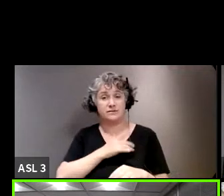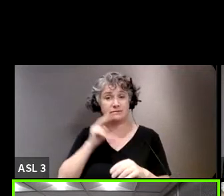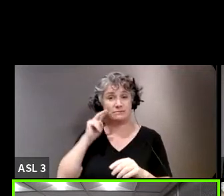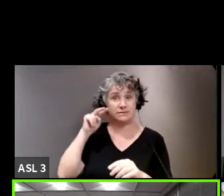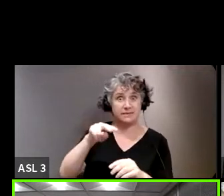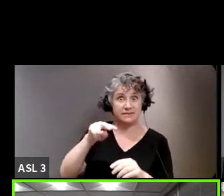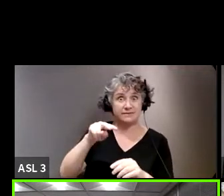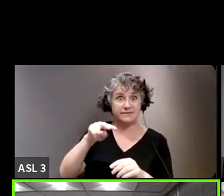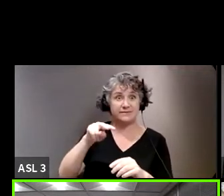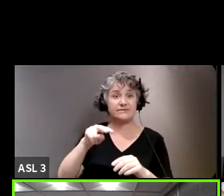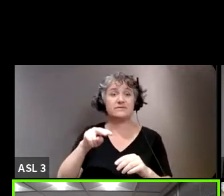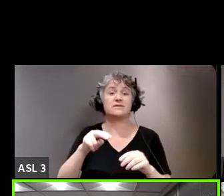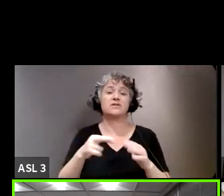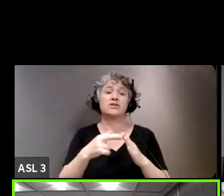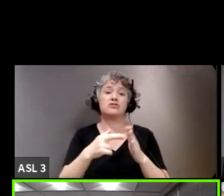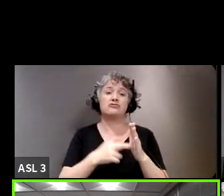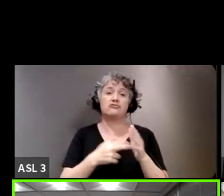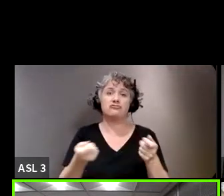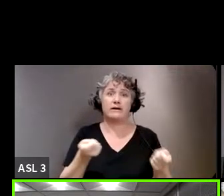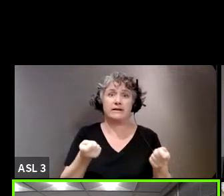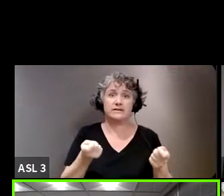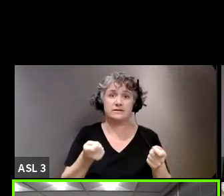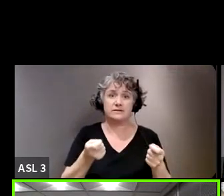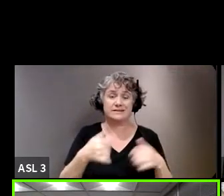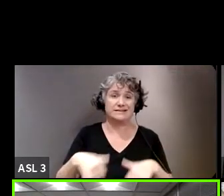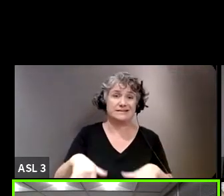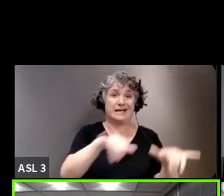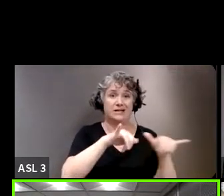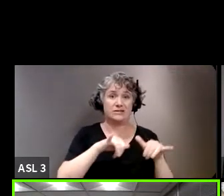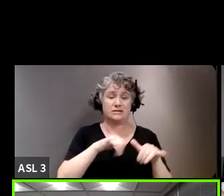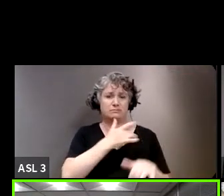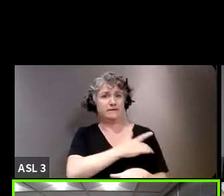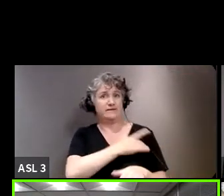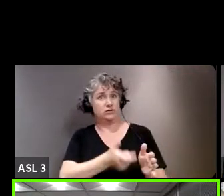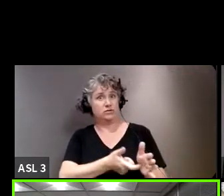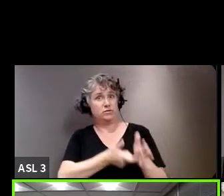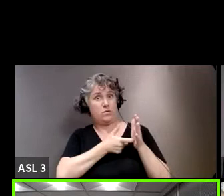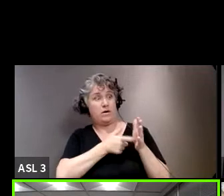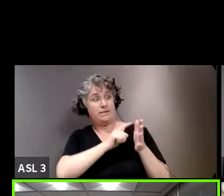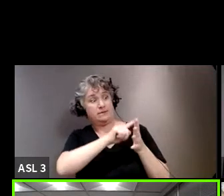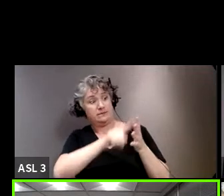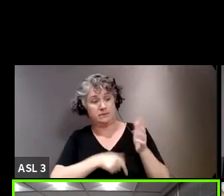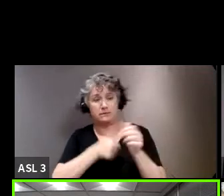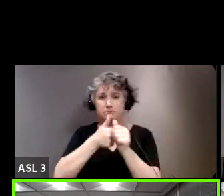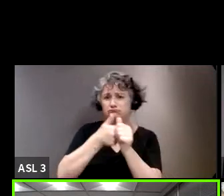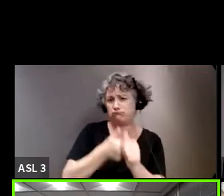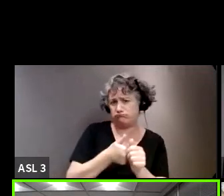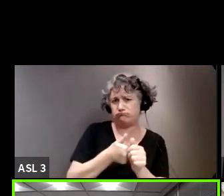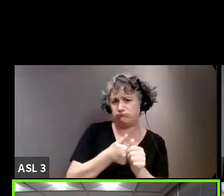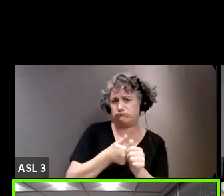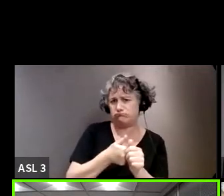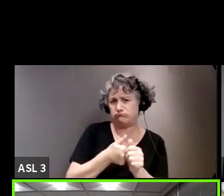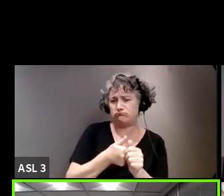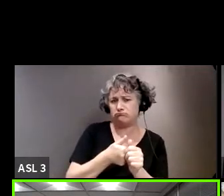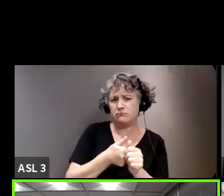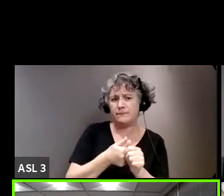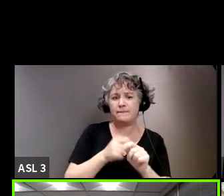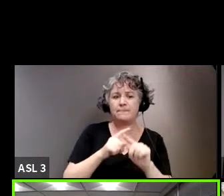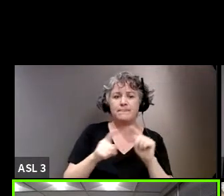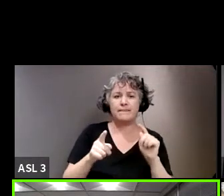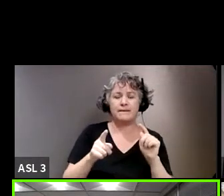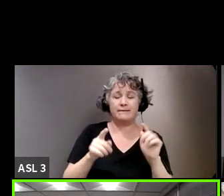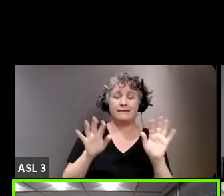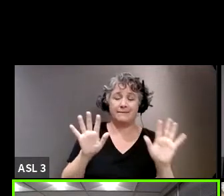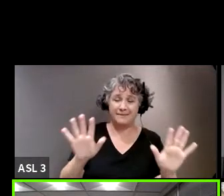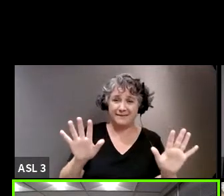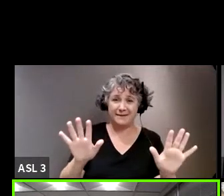underpin the act itself we're in compliance with our provincial requirements but that's where the the art the science